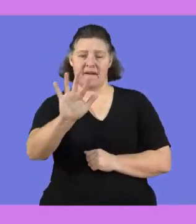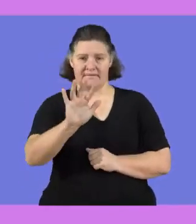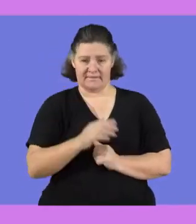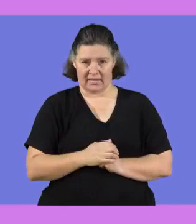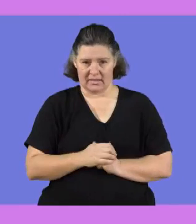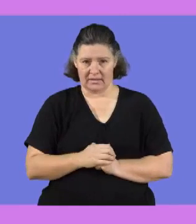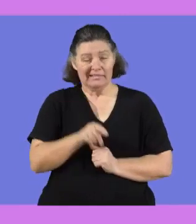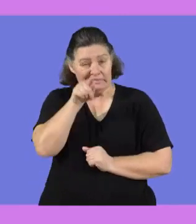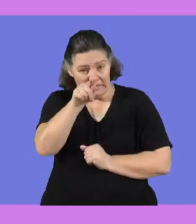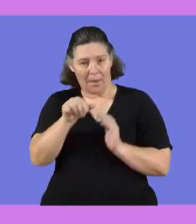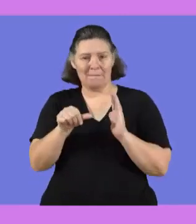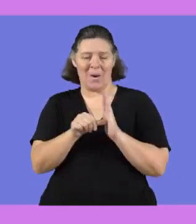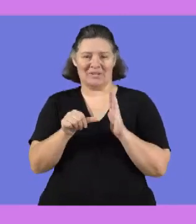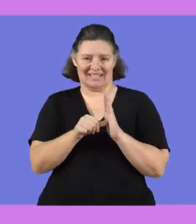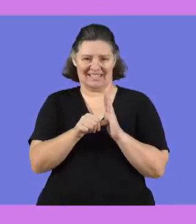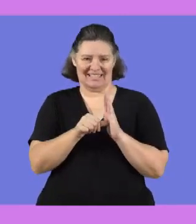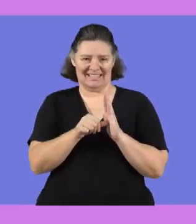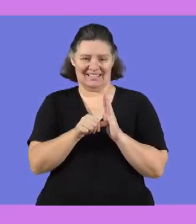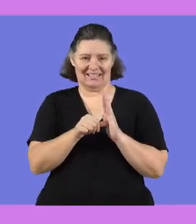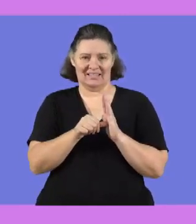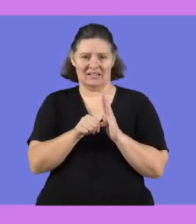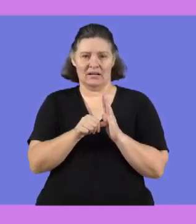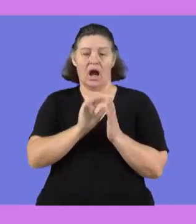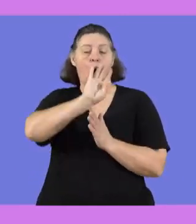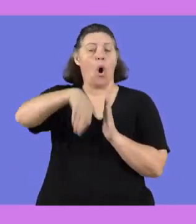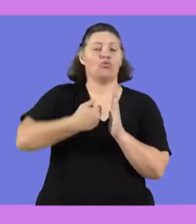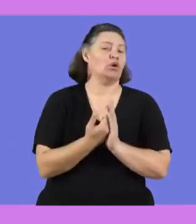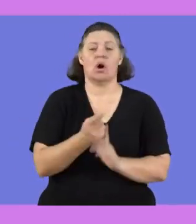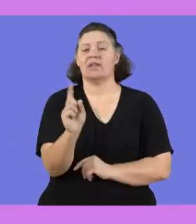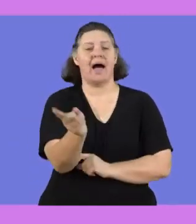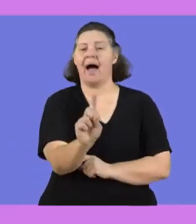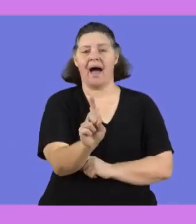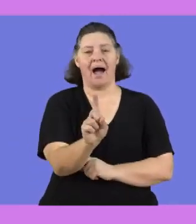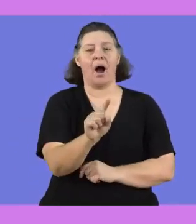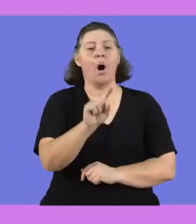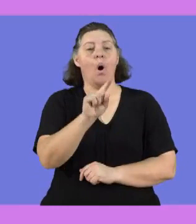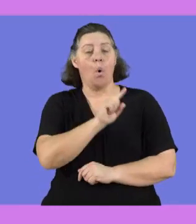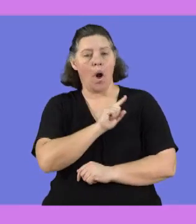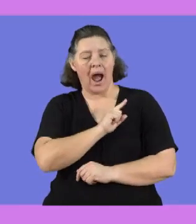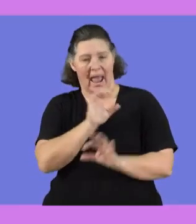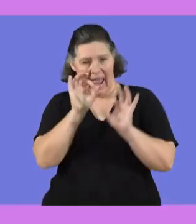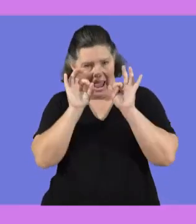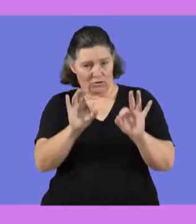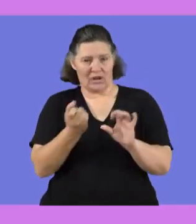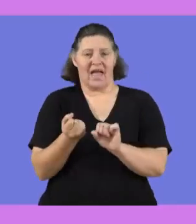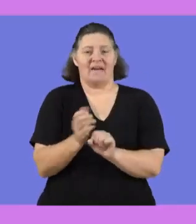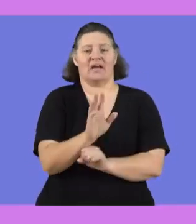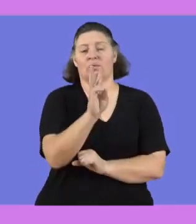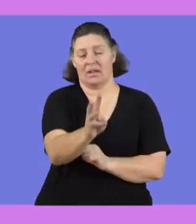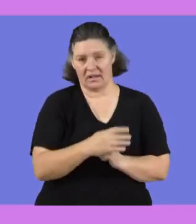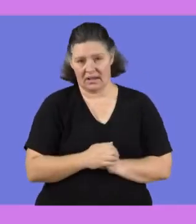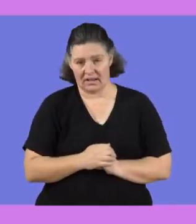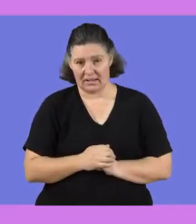2,5. Most importantly, I said do not round off the answer, as the accuracy will be